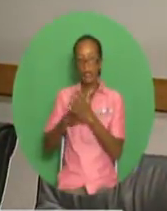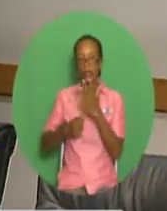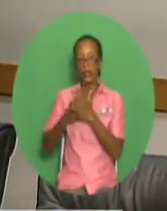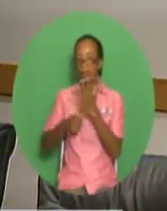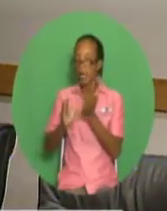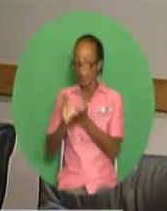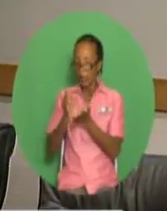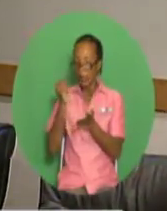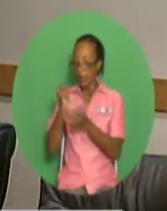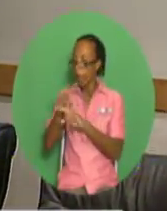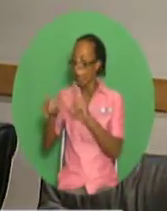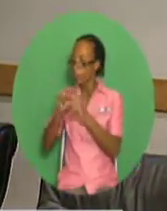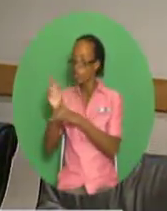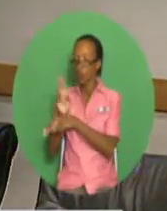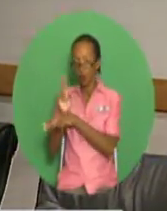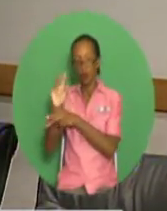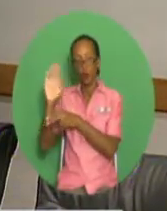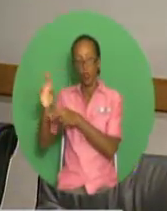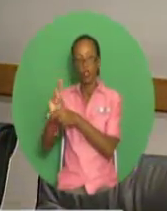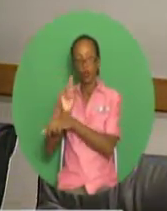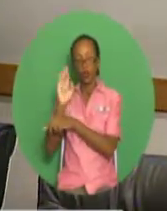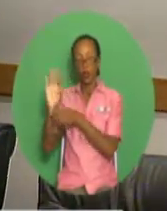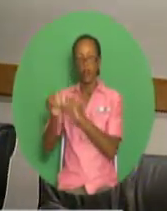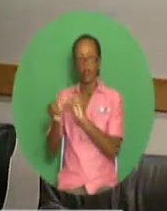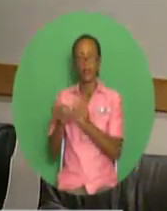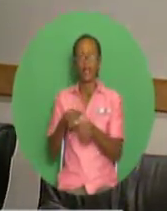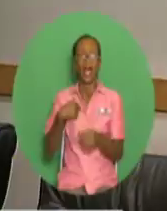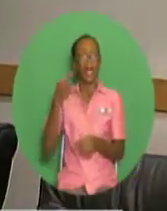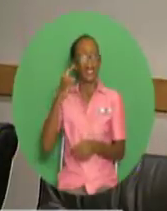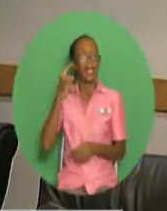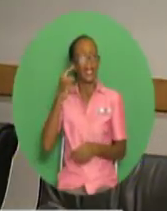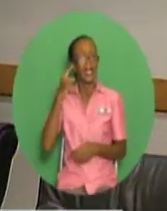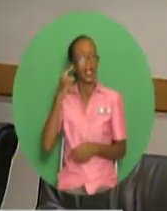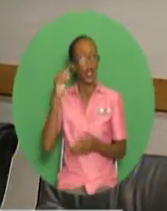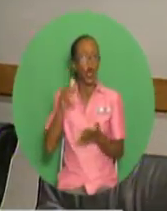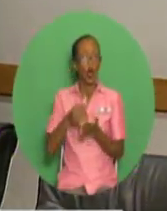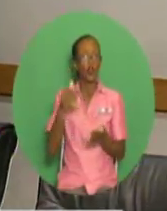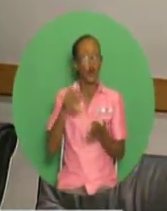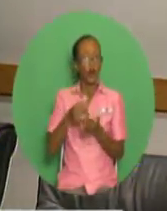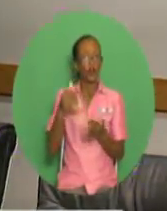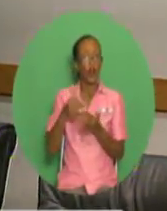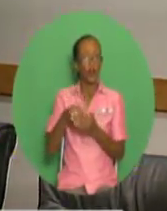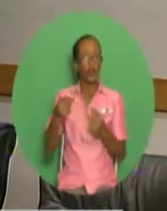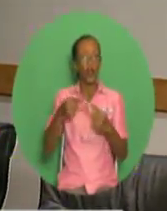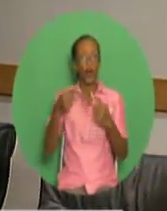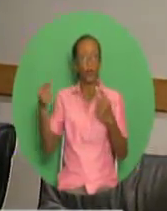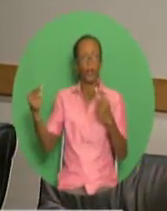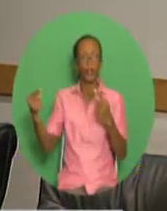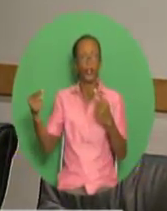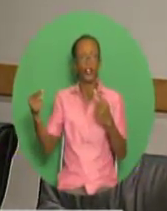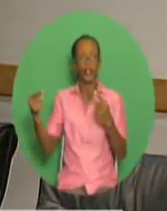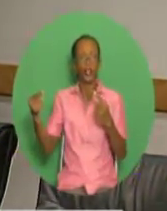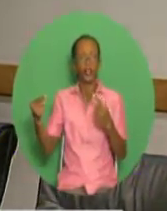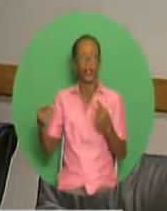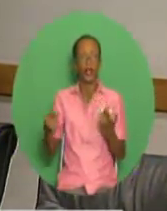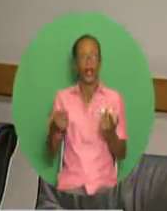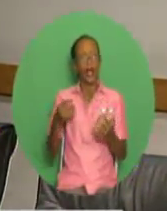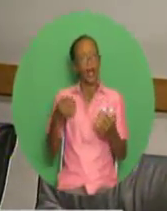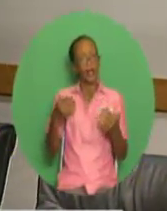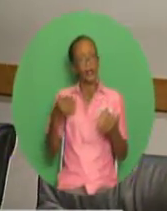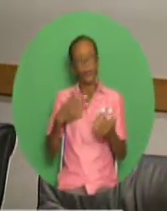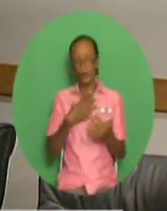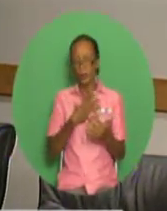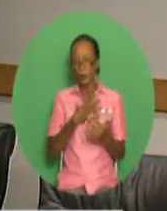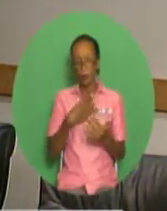that project as well. Madam Speaker, I keep hearing, and for some reason the members on the other side seem to have a problem with the sport of